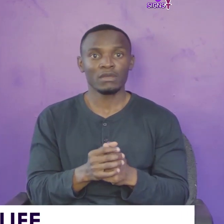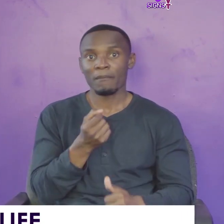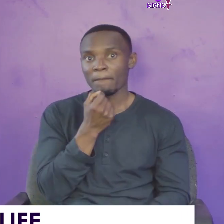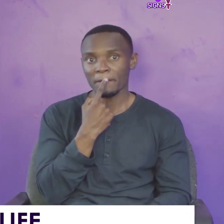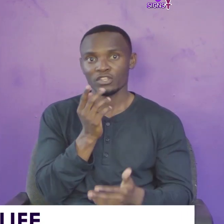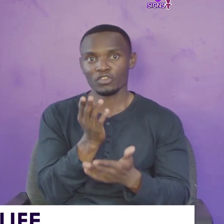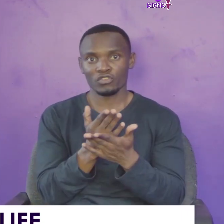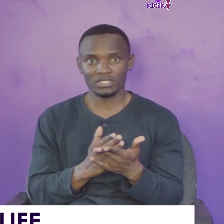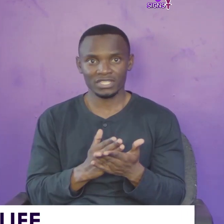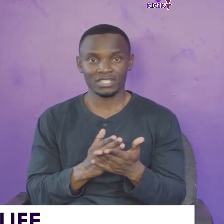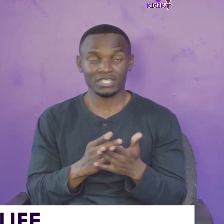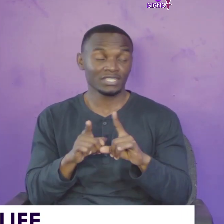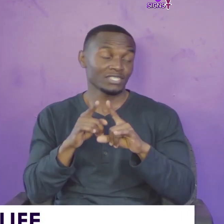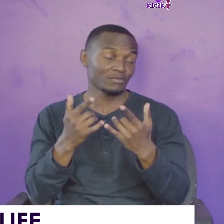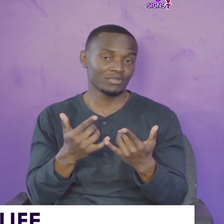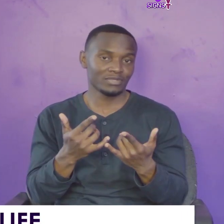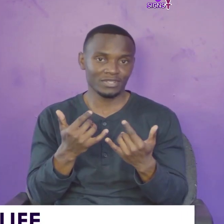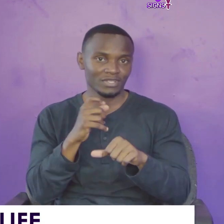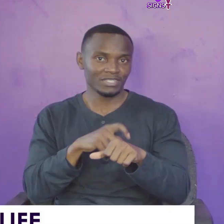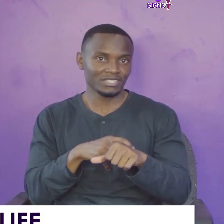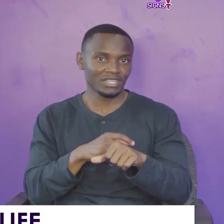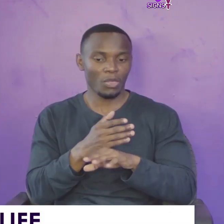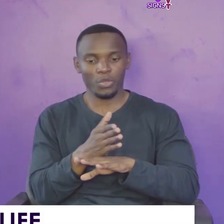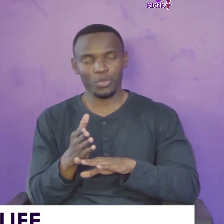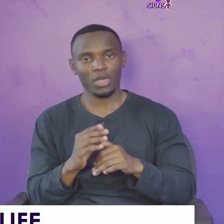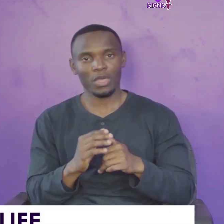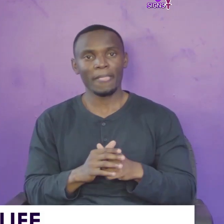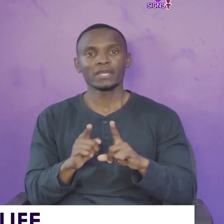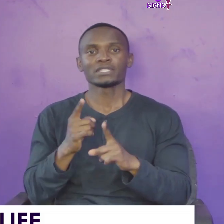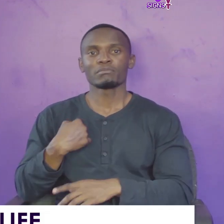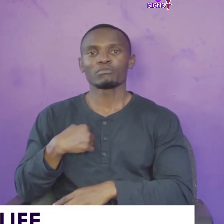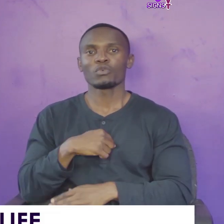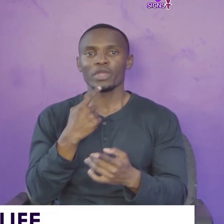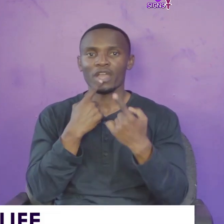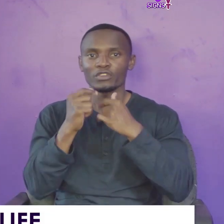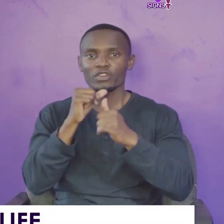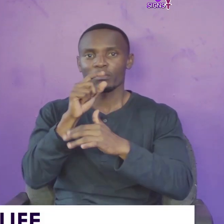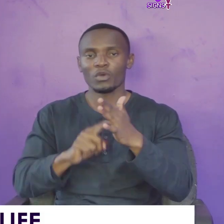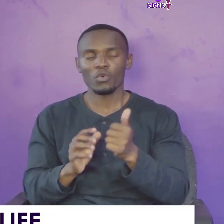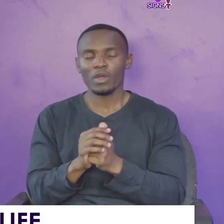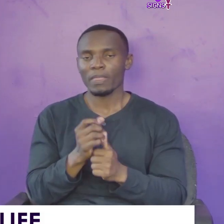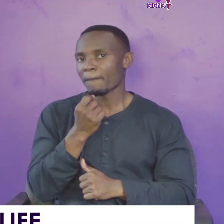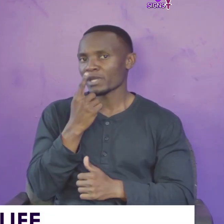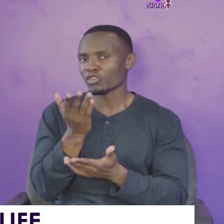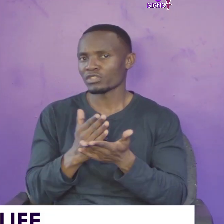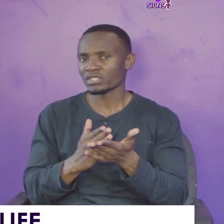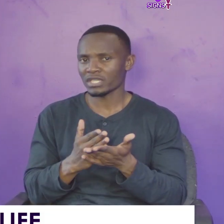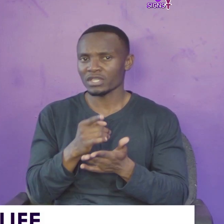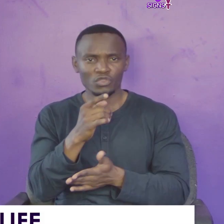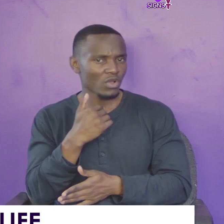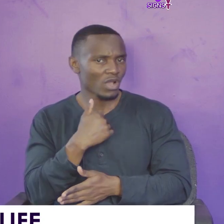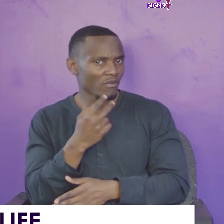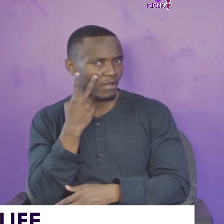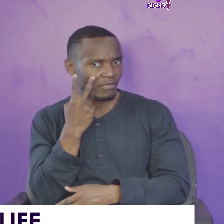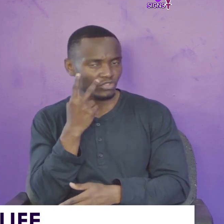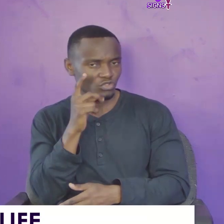and can you believe it, we're already out of time. Really? You've talked about the medical sector. Yes. You have a vision. You need to